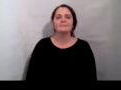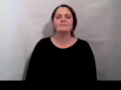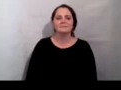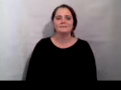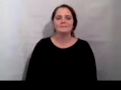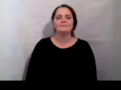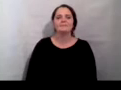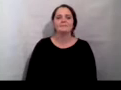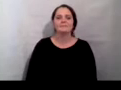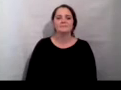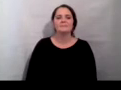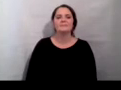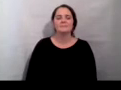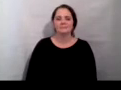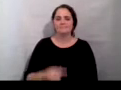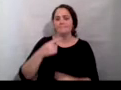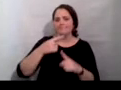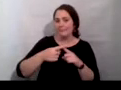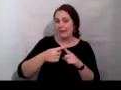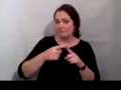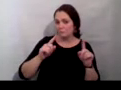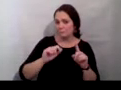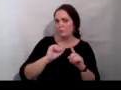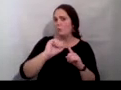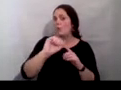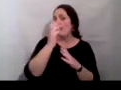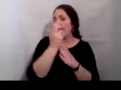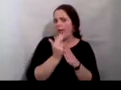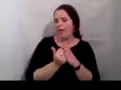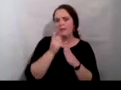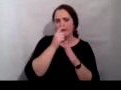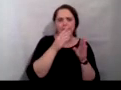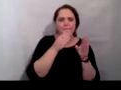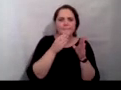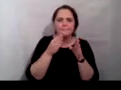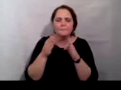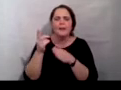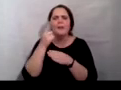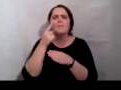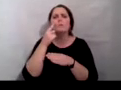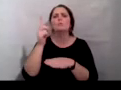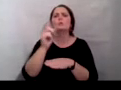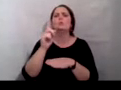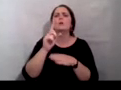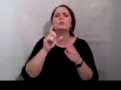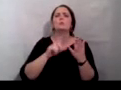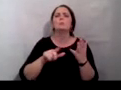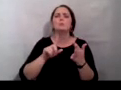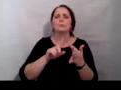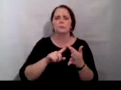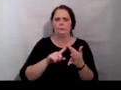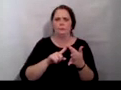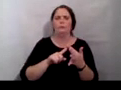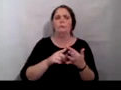We can also look across Mavis Ngallametta's body of work, looking for cues in terms of the